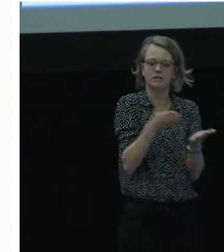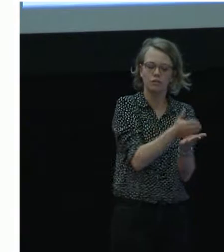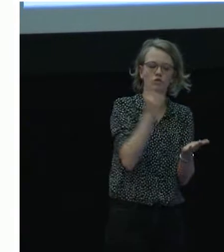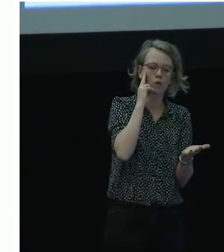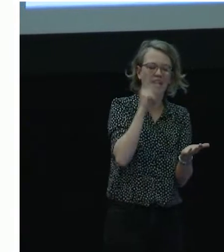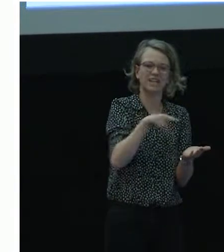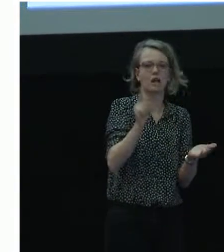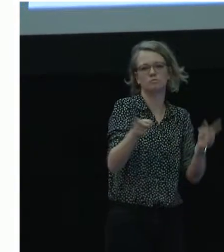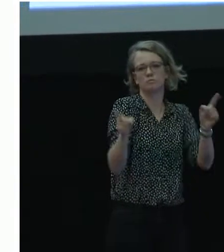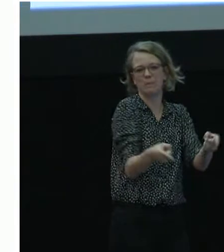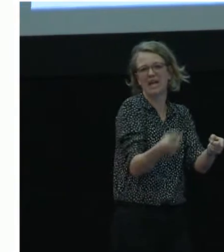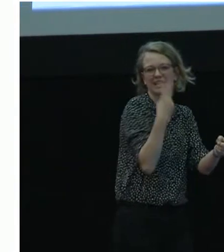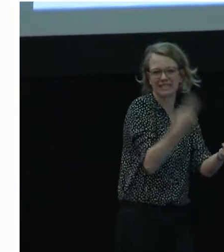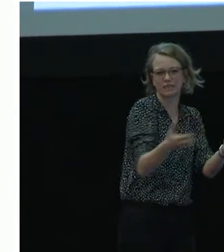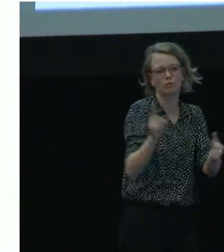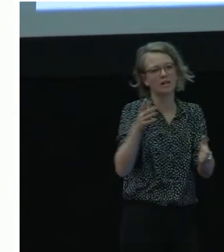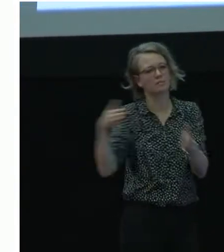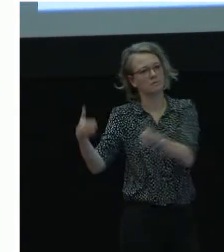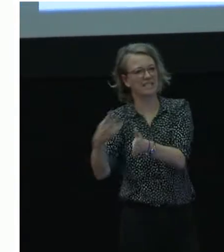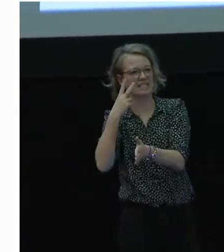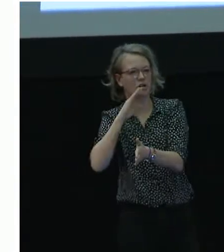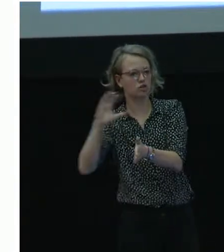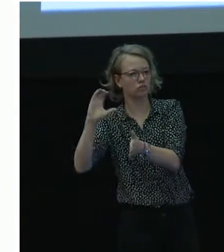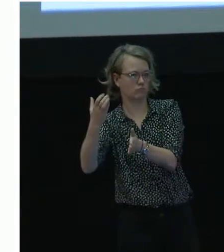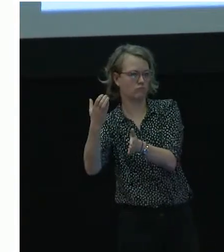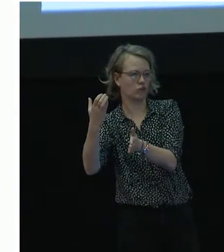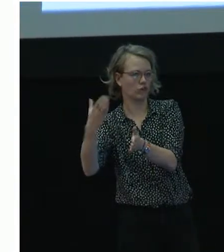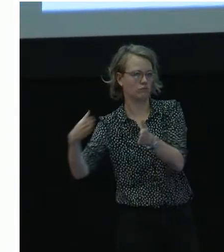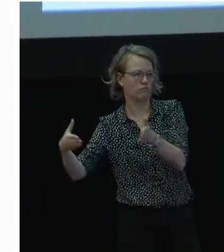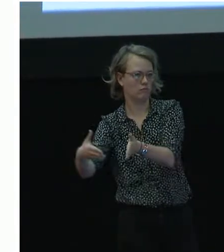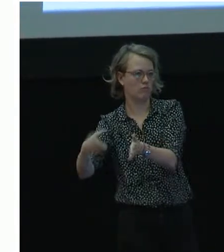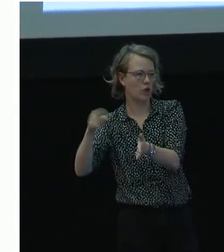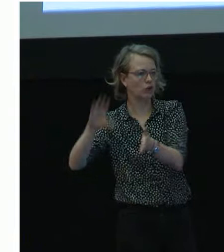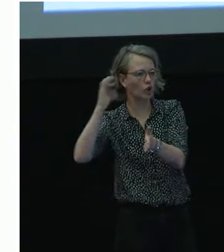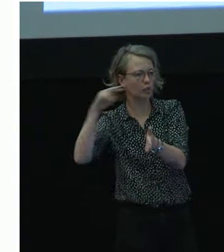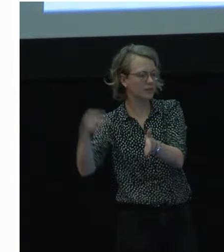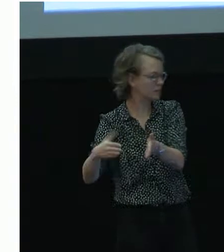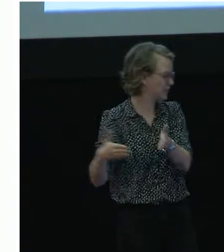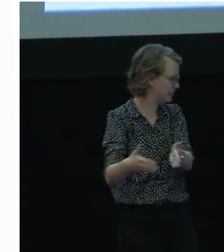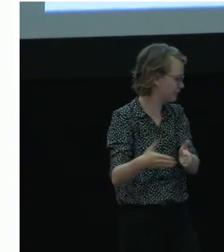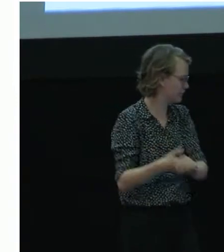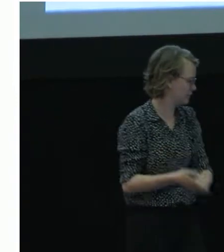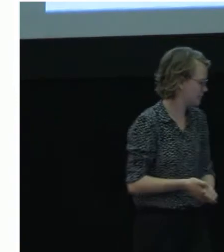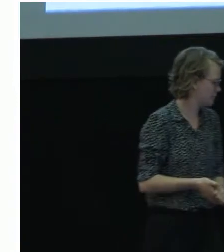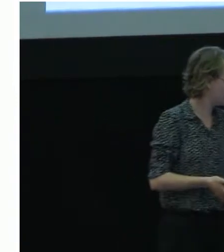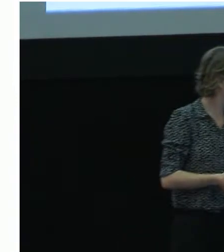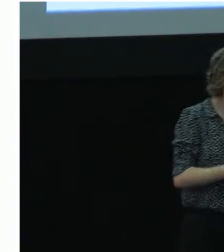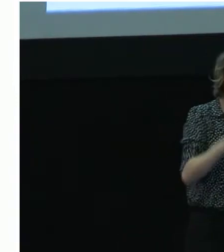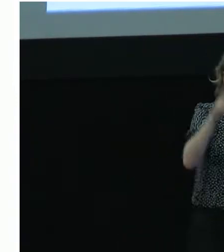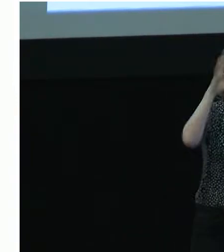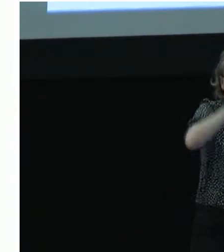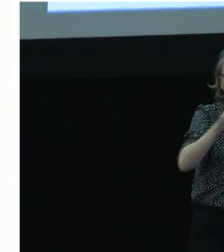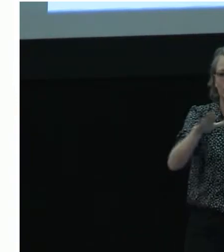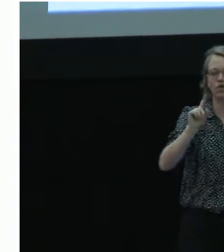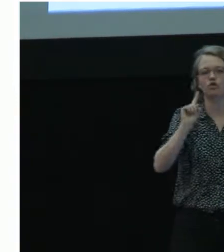readers. So deaf people, it's important to not view them as people with a disability or a handicap, but to